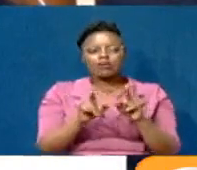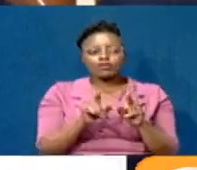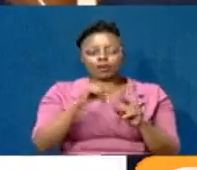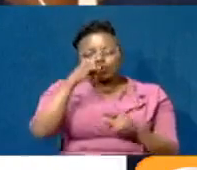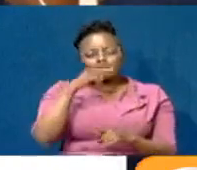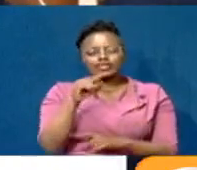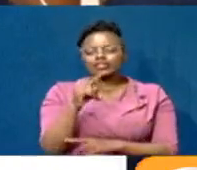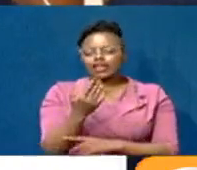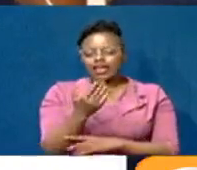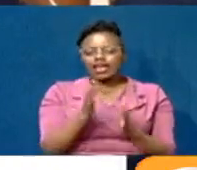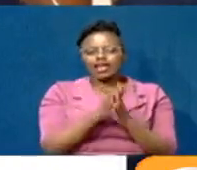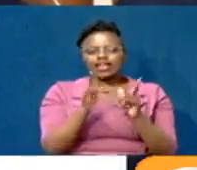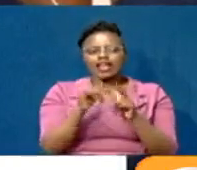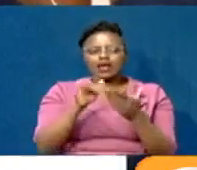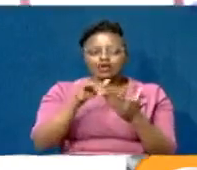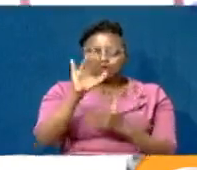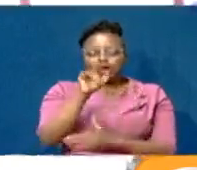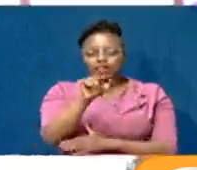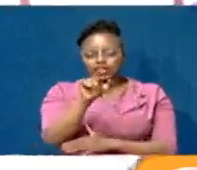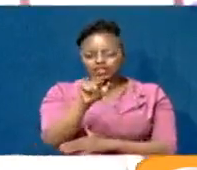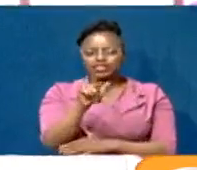policy and allow more of this